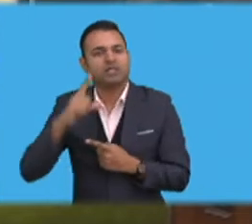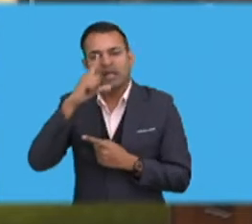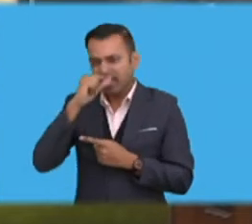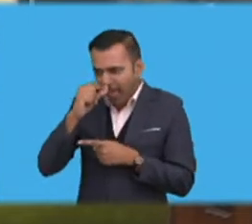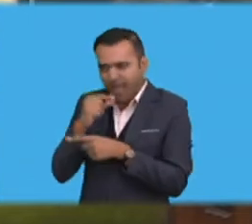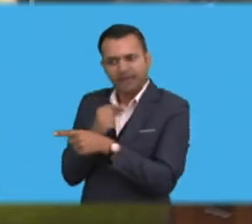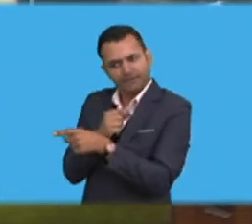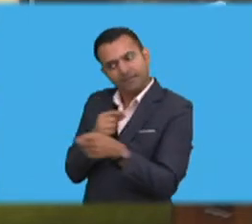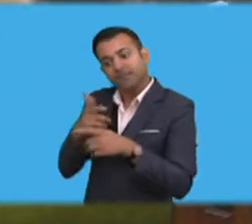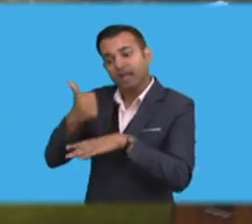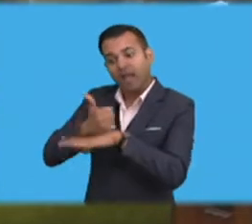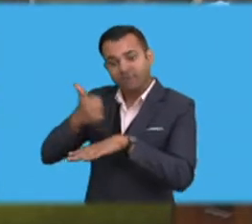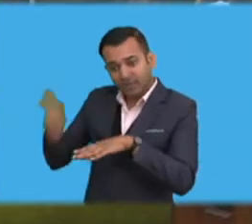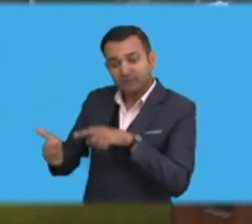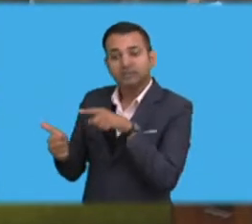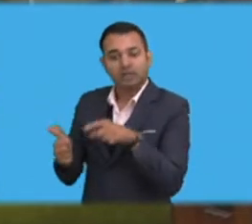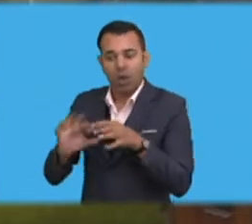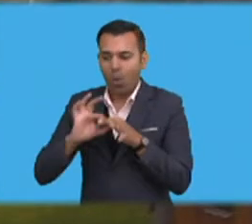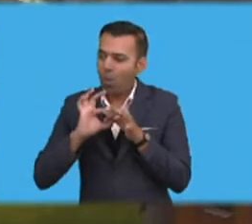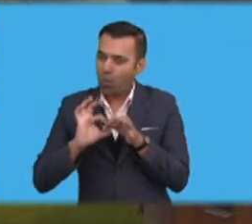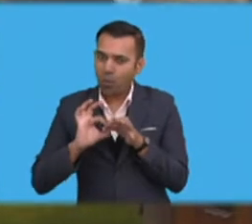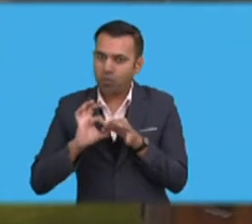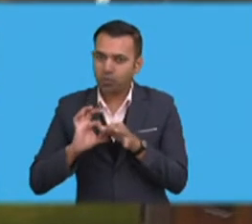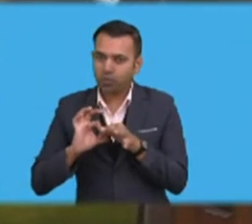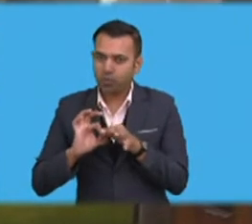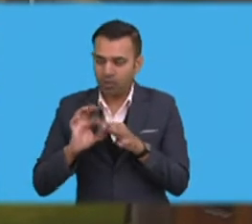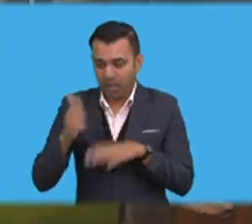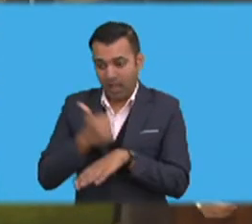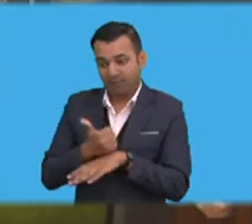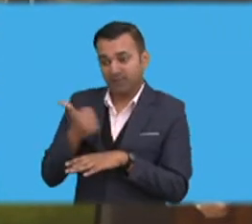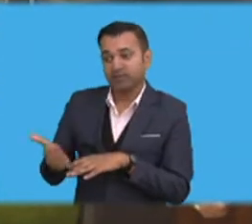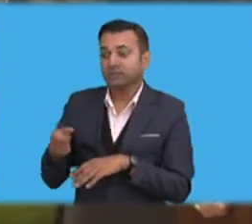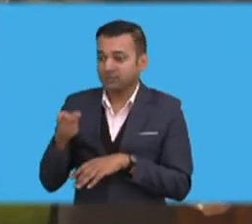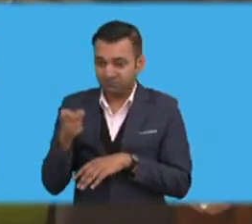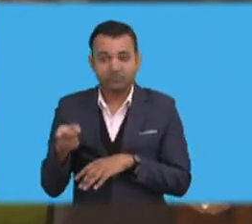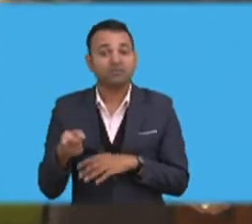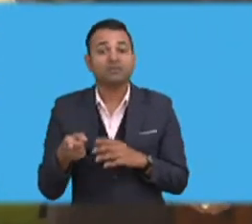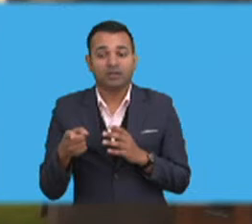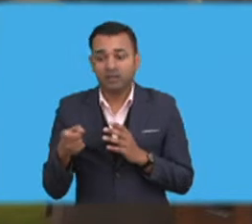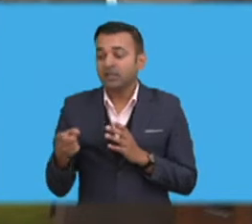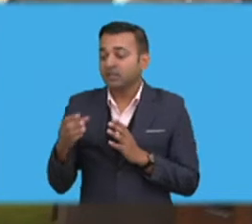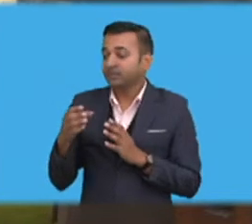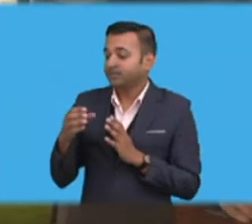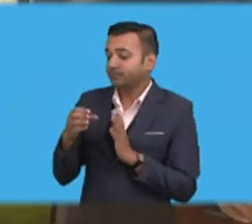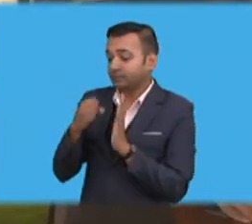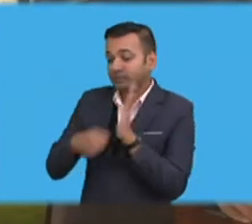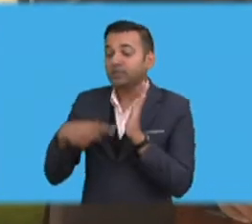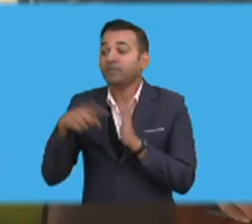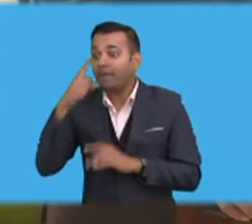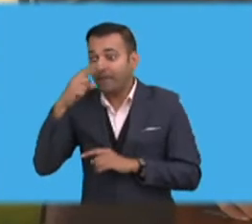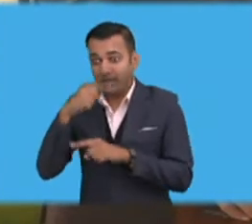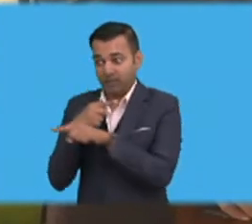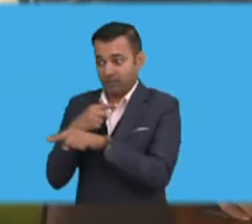big customer of insurance companies by the very fact that we are actually leasing vehicles and therefore have comprehensive